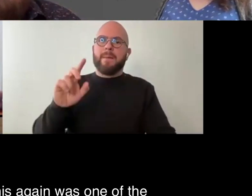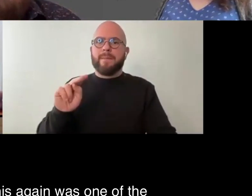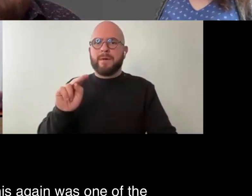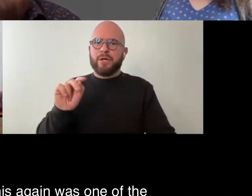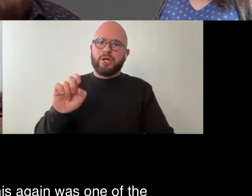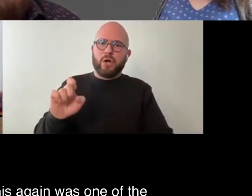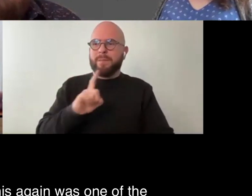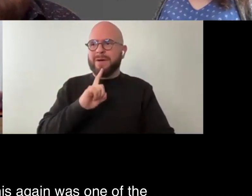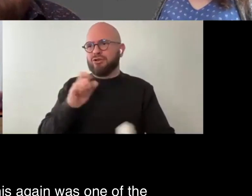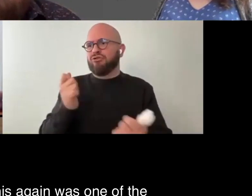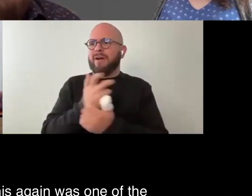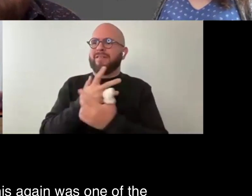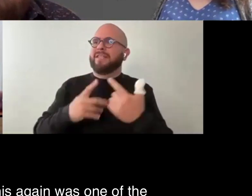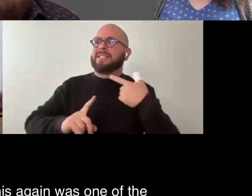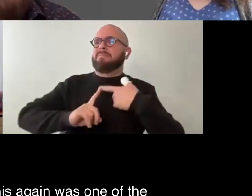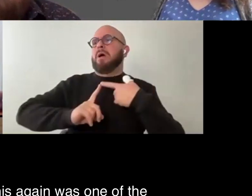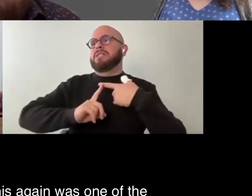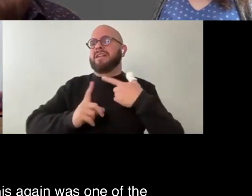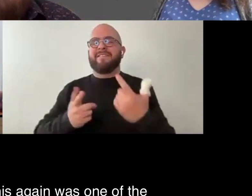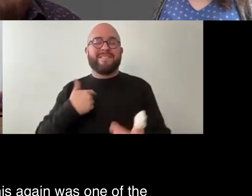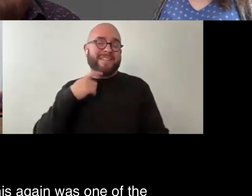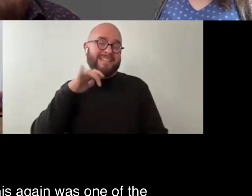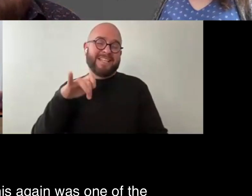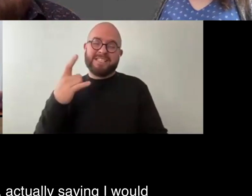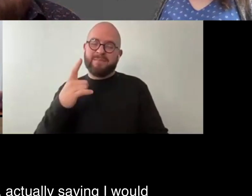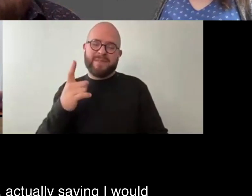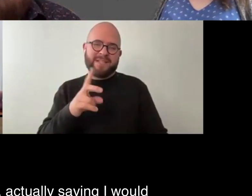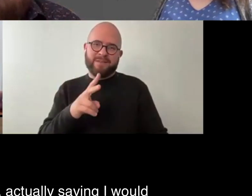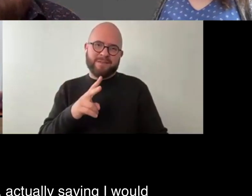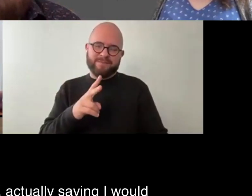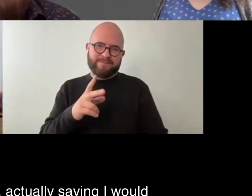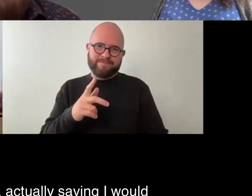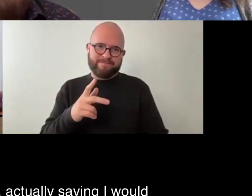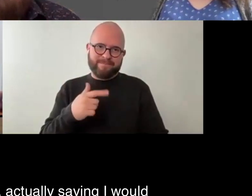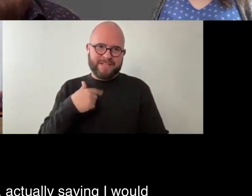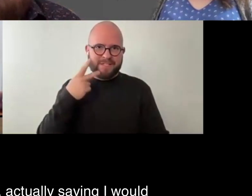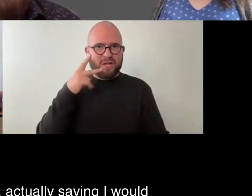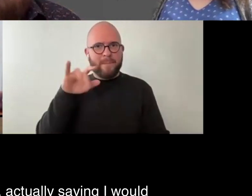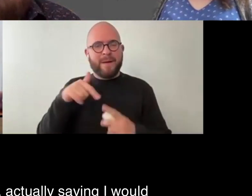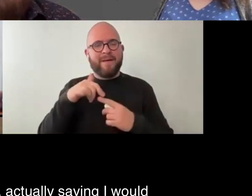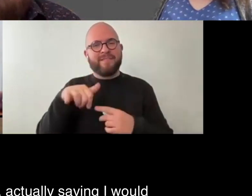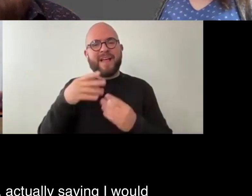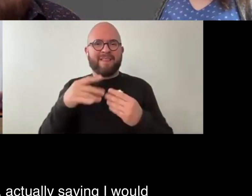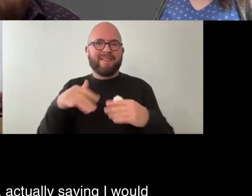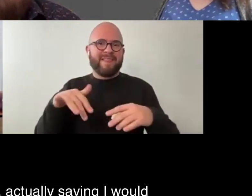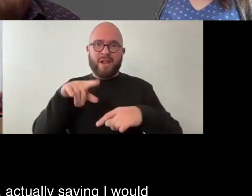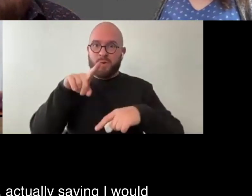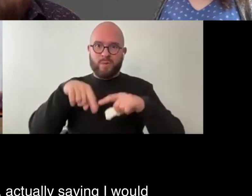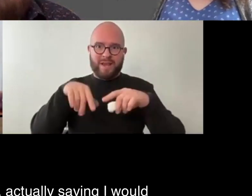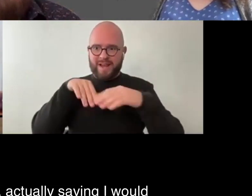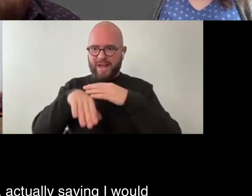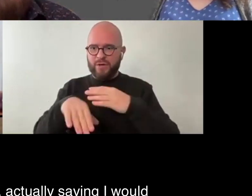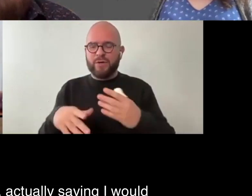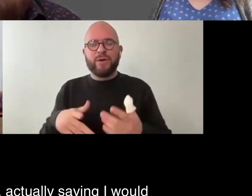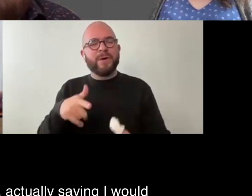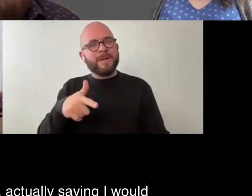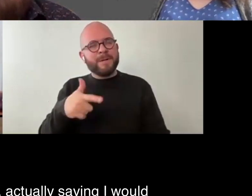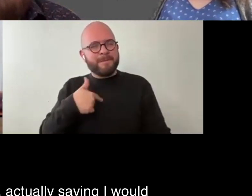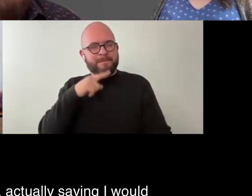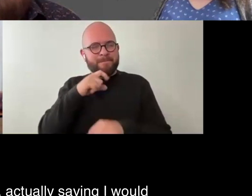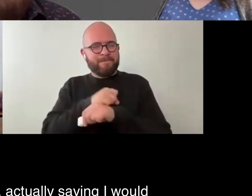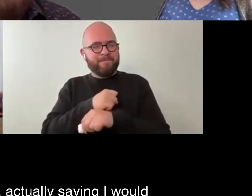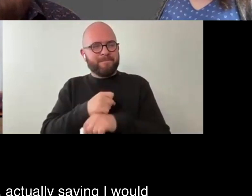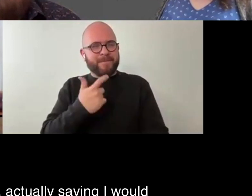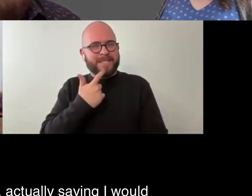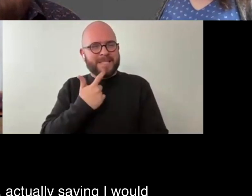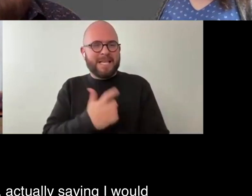right? I think this again was one of the really subversive things for me about The Land You Cannot Enter, right? Actually saying,